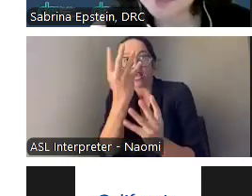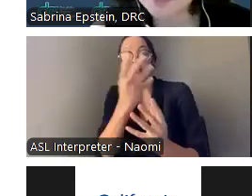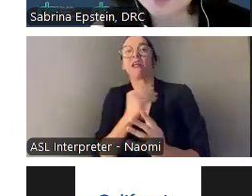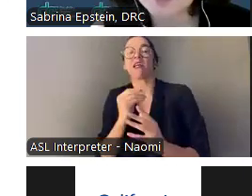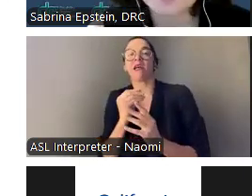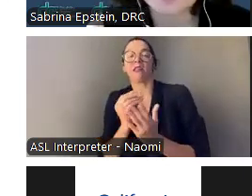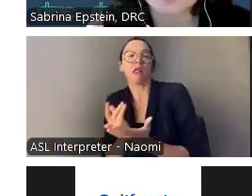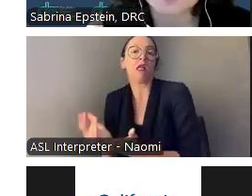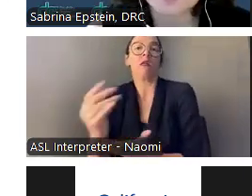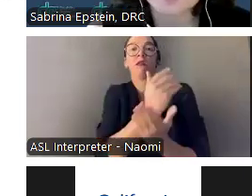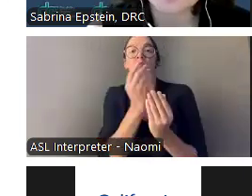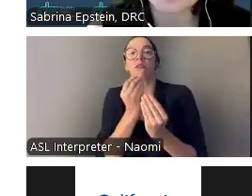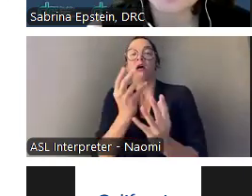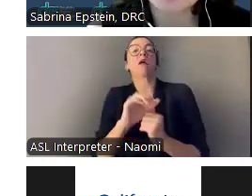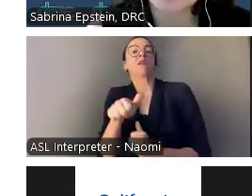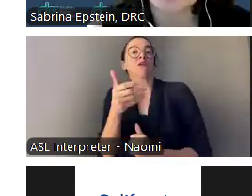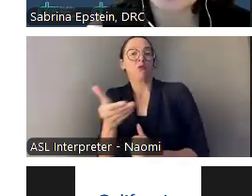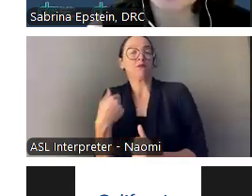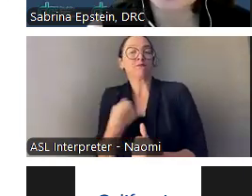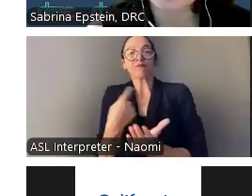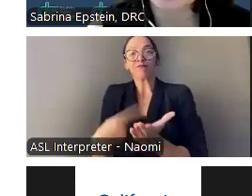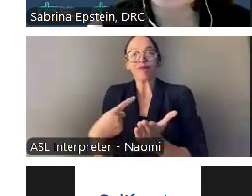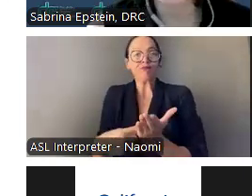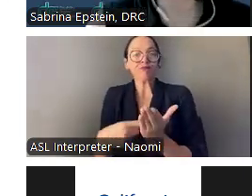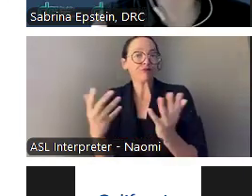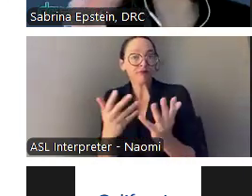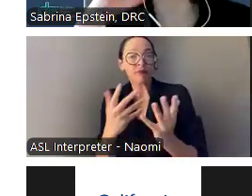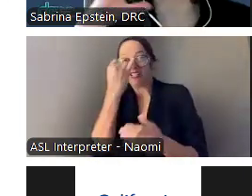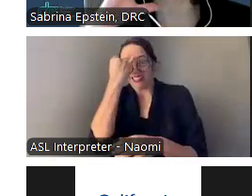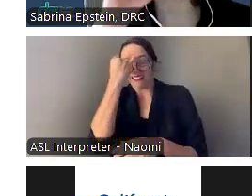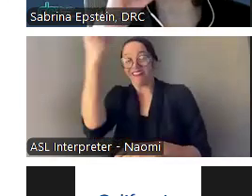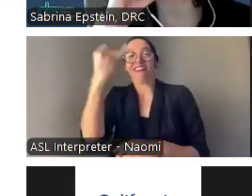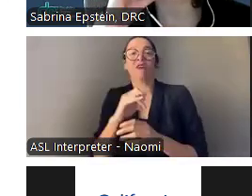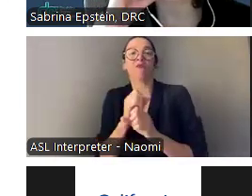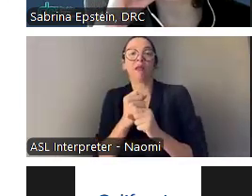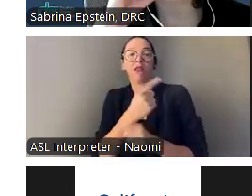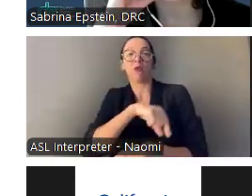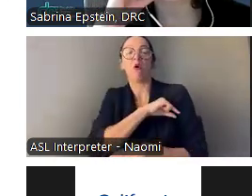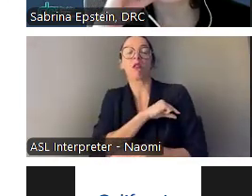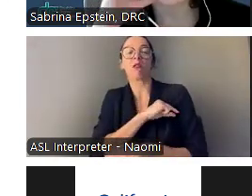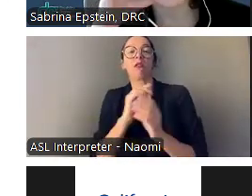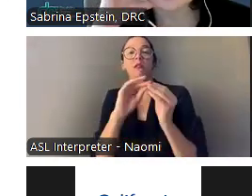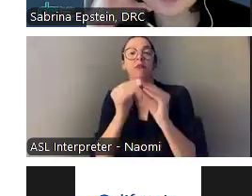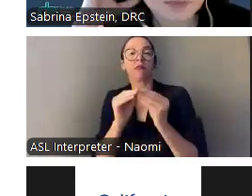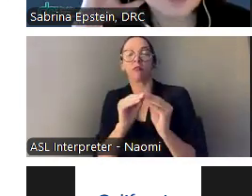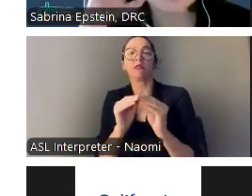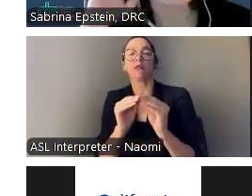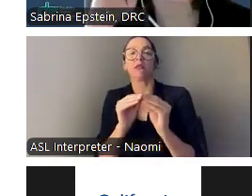just in the idea of, making the quality metrics,